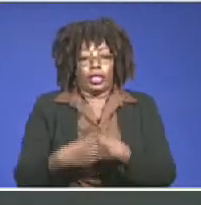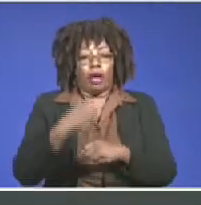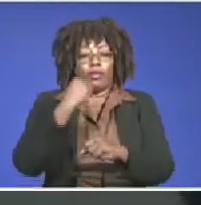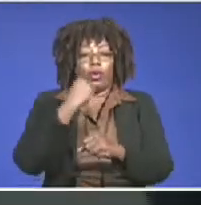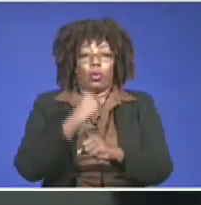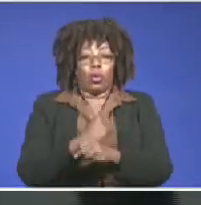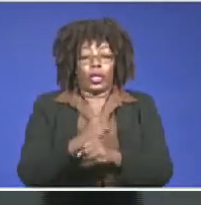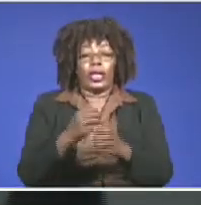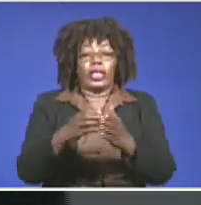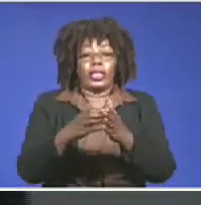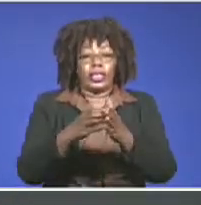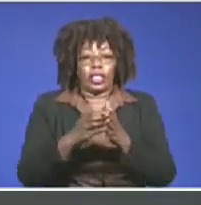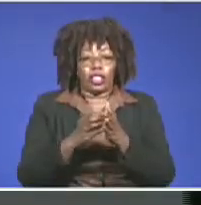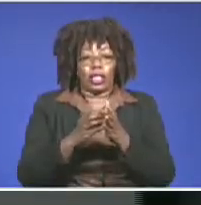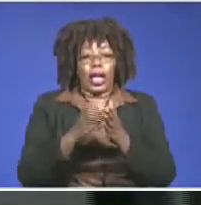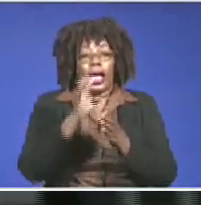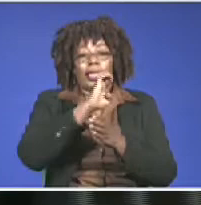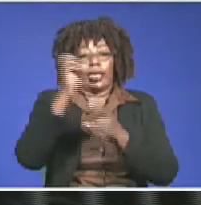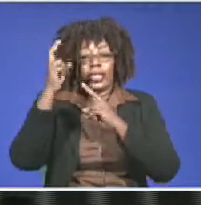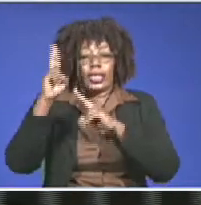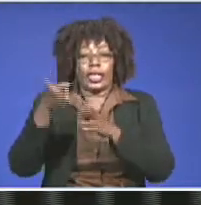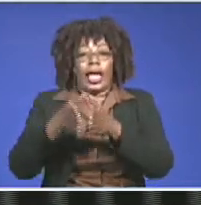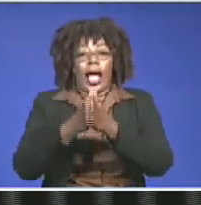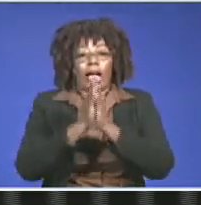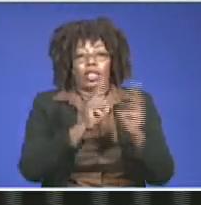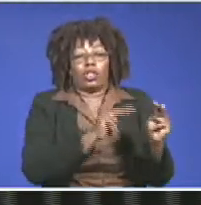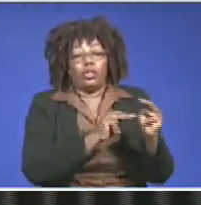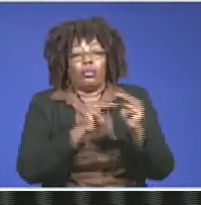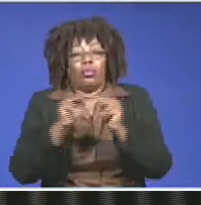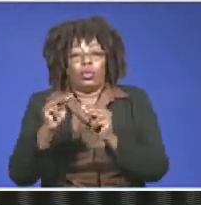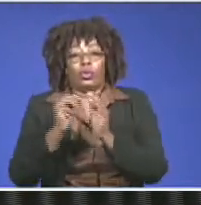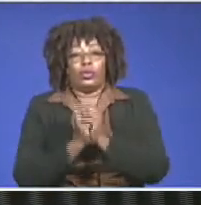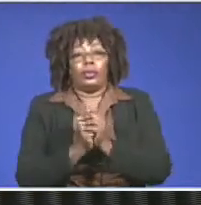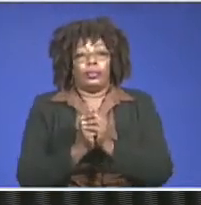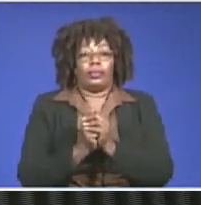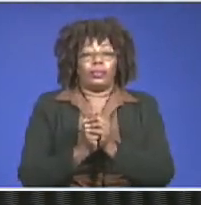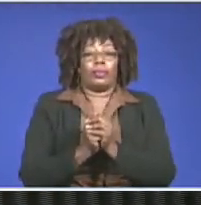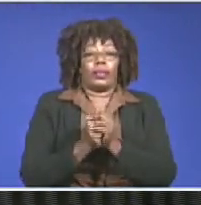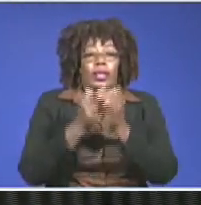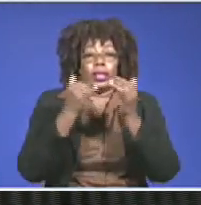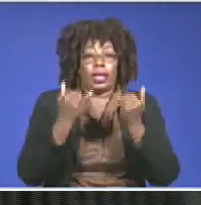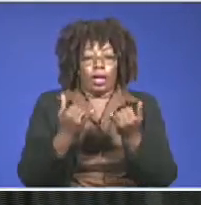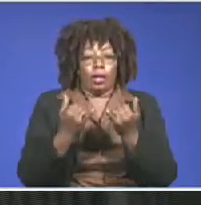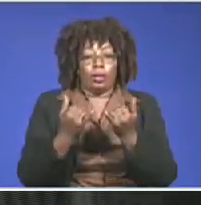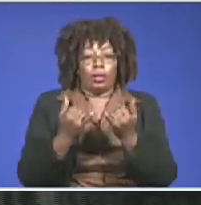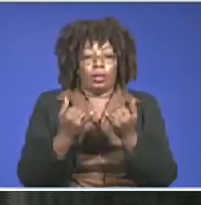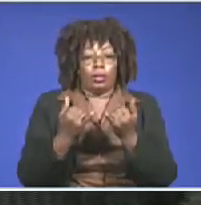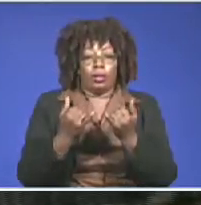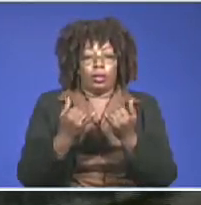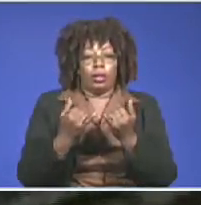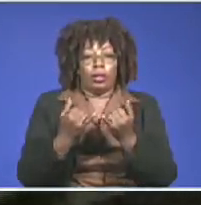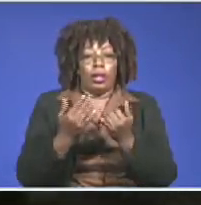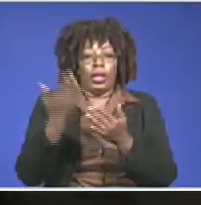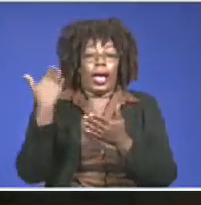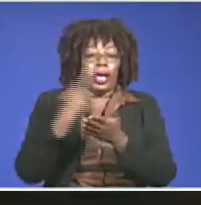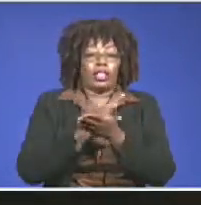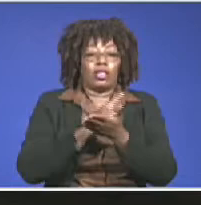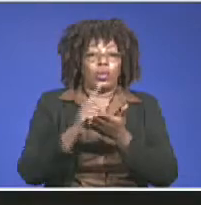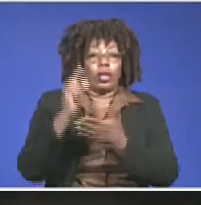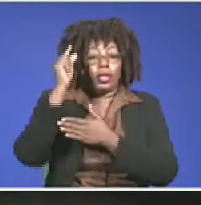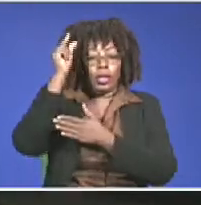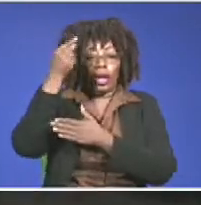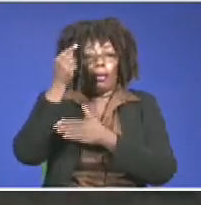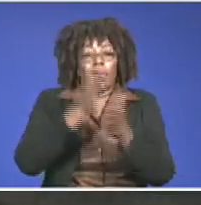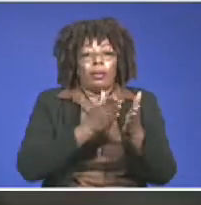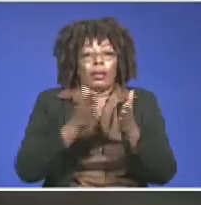Hill Street location, and they have been asking to be relocated. A declaration of intent was published last week concerning the government's